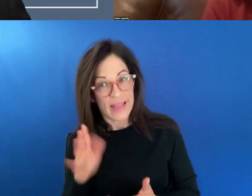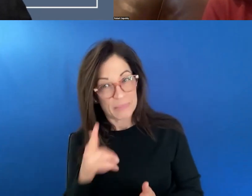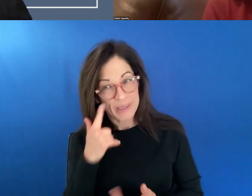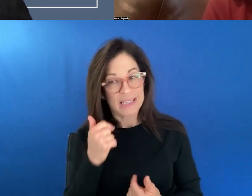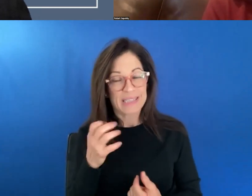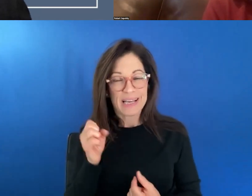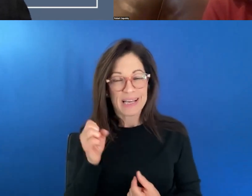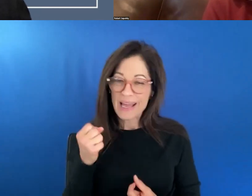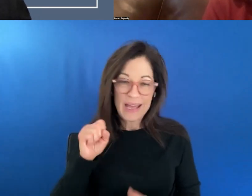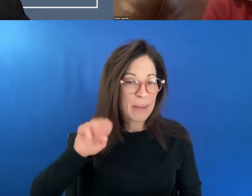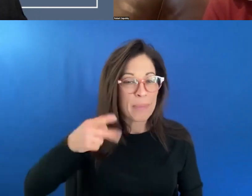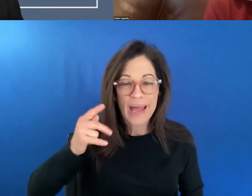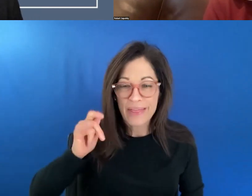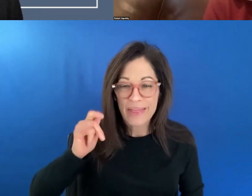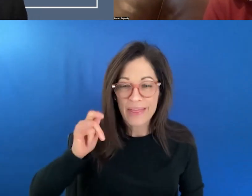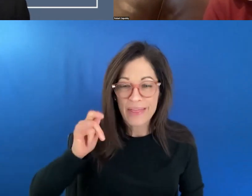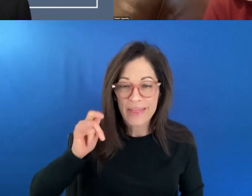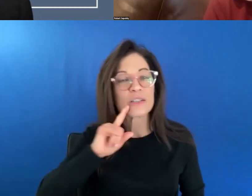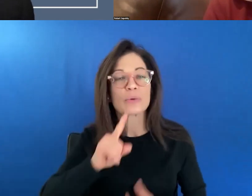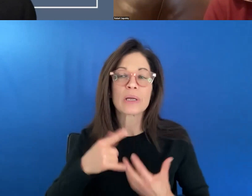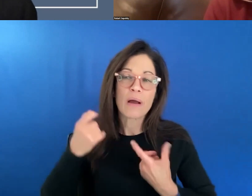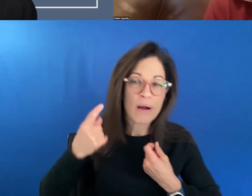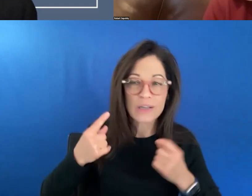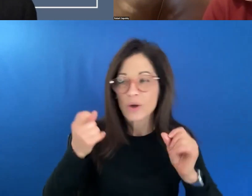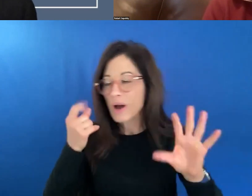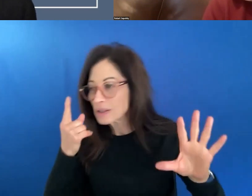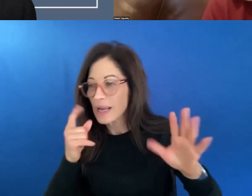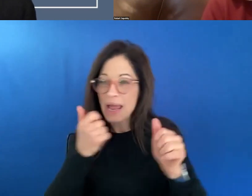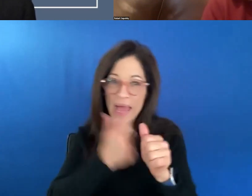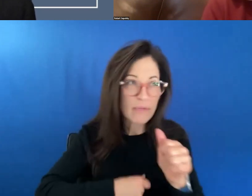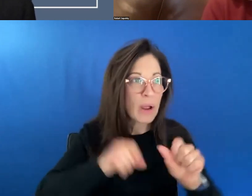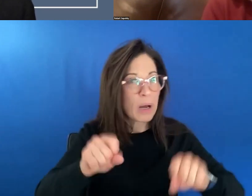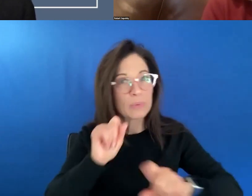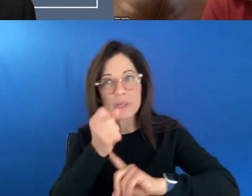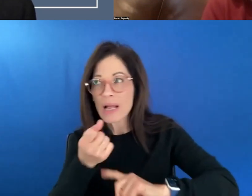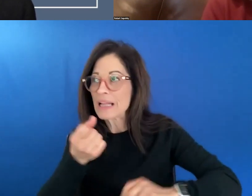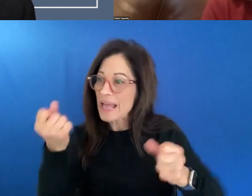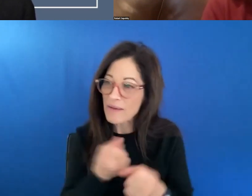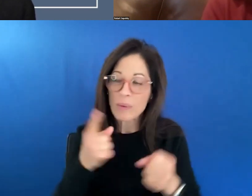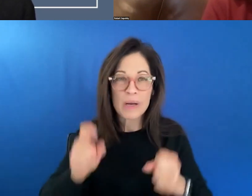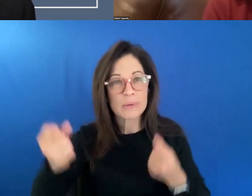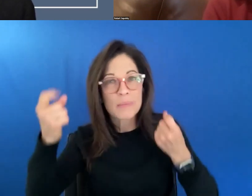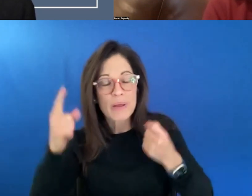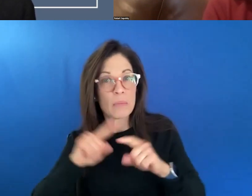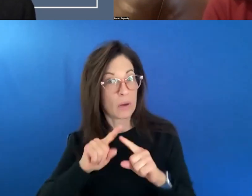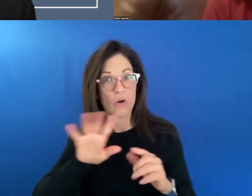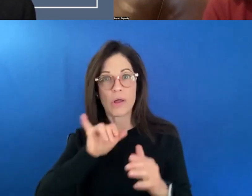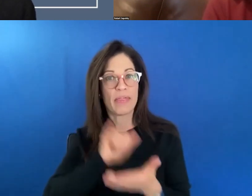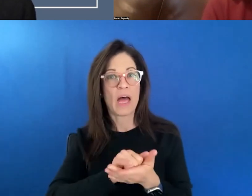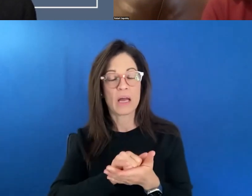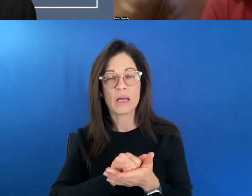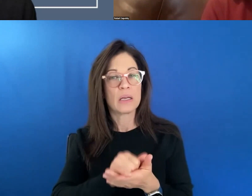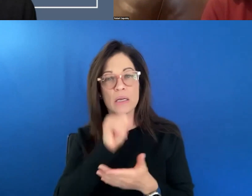an empathic term to trot out in every possible circumstance. And let's all be empathic. And all of that ignores the fact